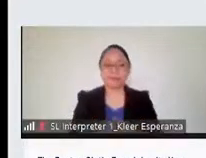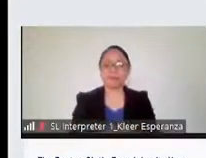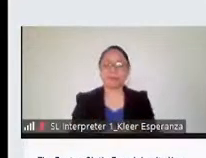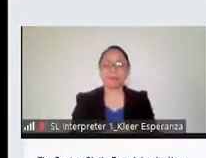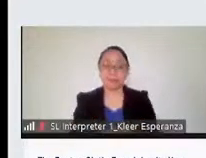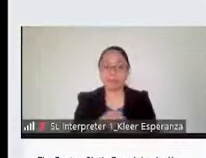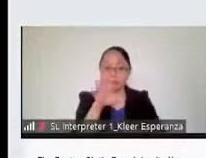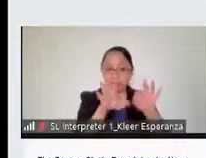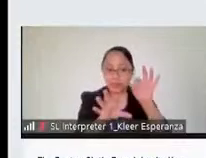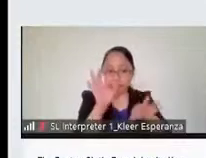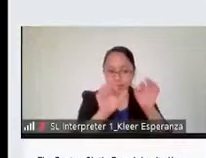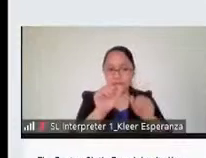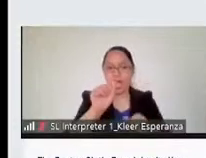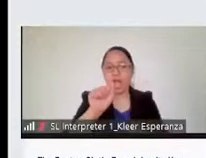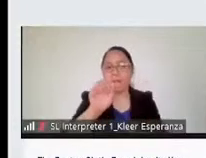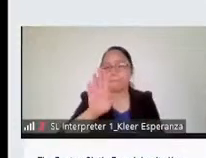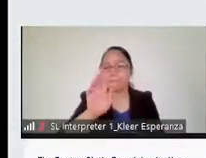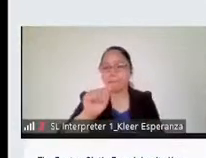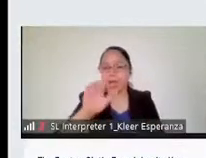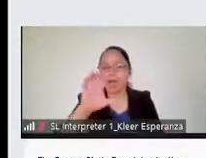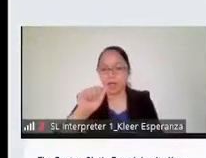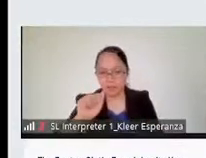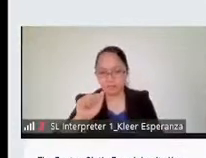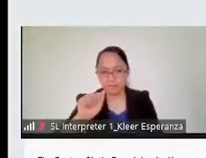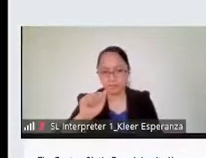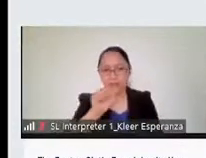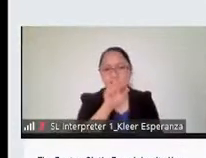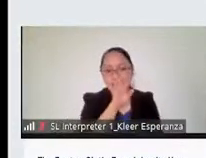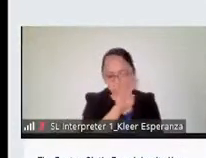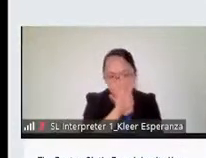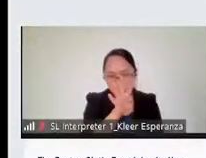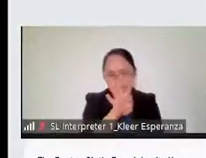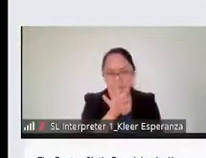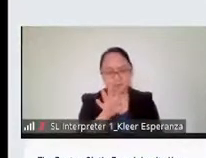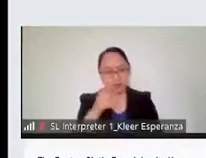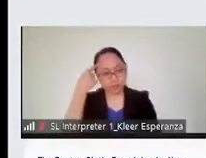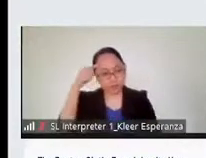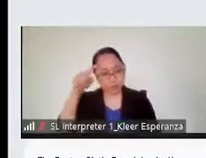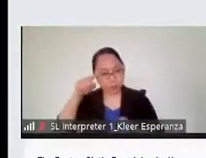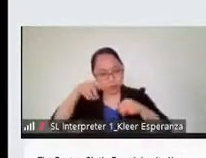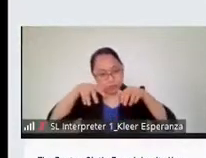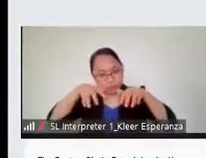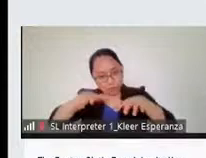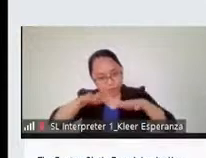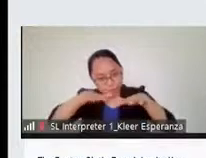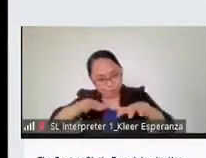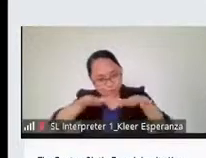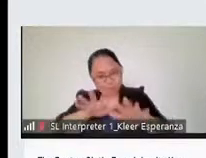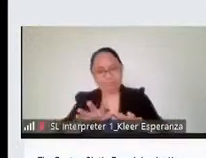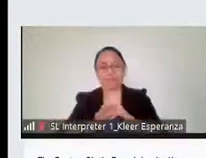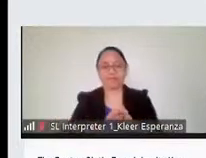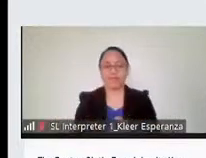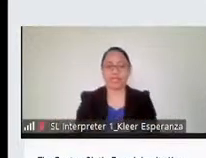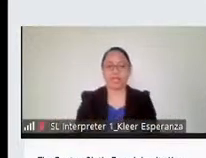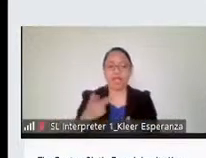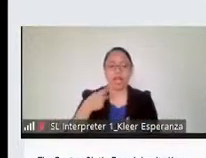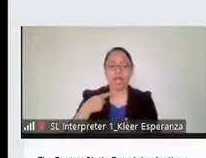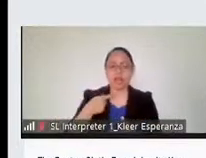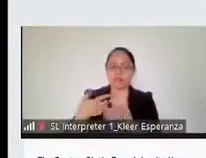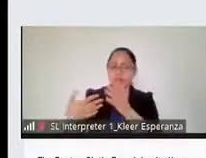cloths with warp ikat designs using natural dyes from the National Ethnographic Collection to compare with fragments A